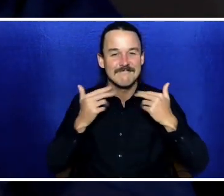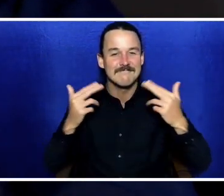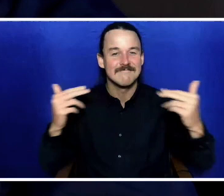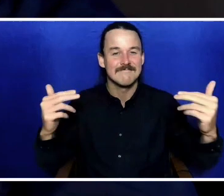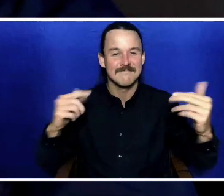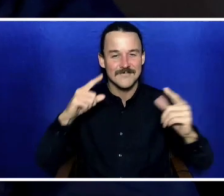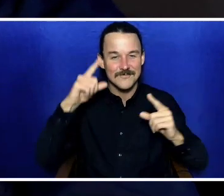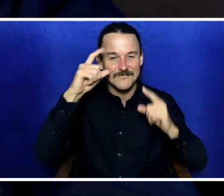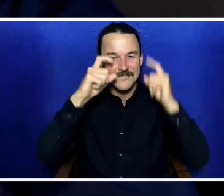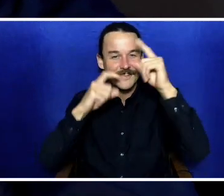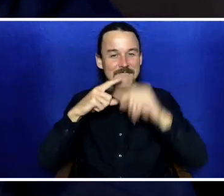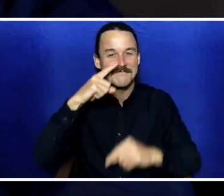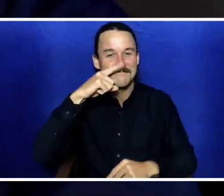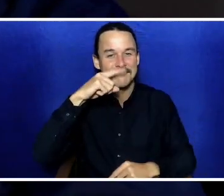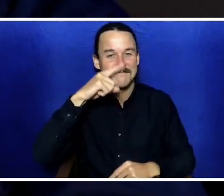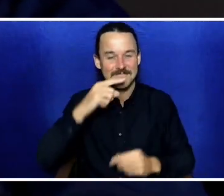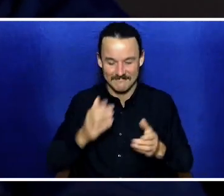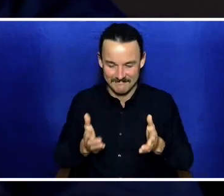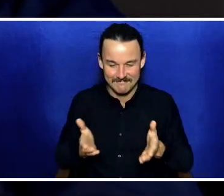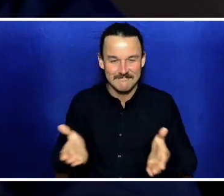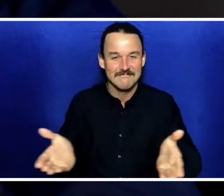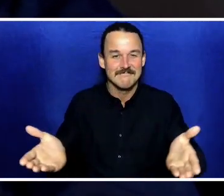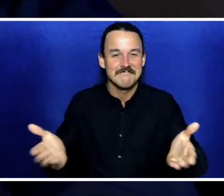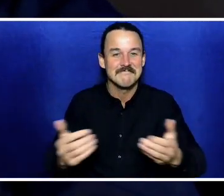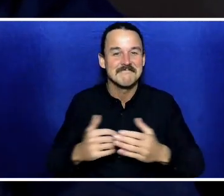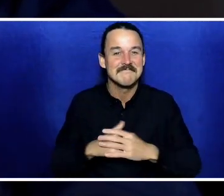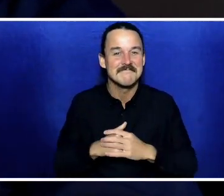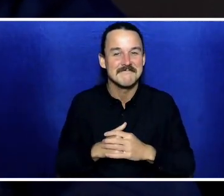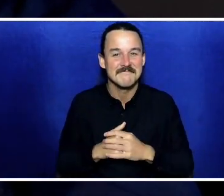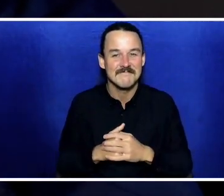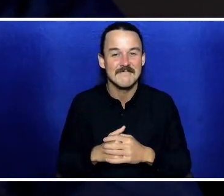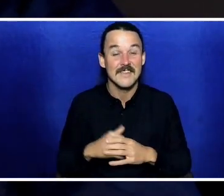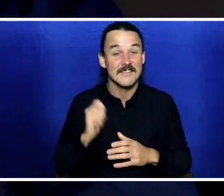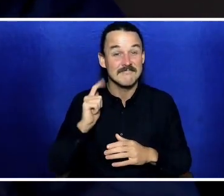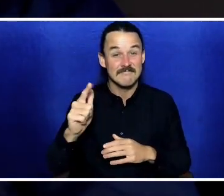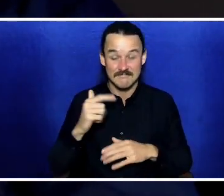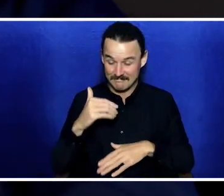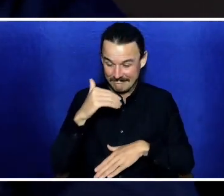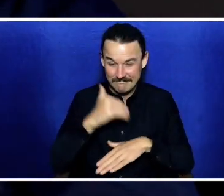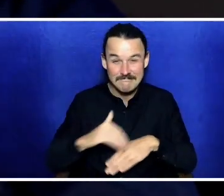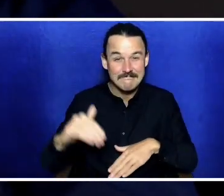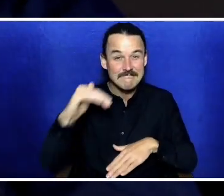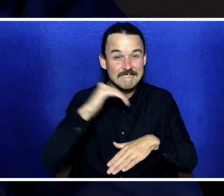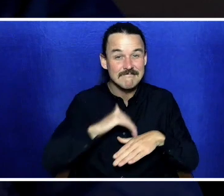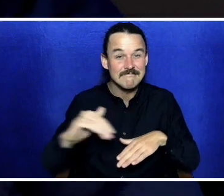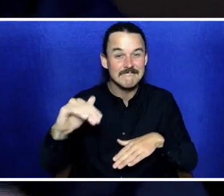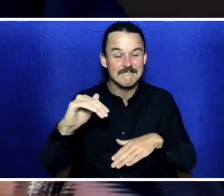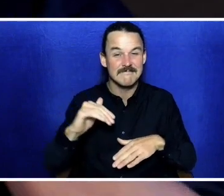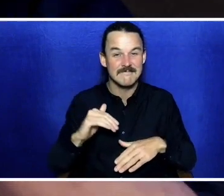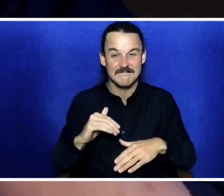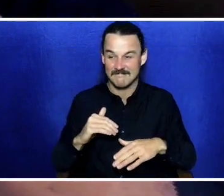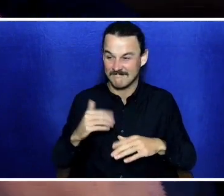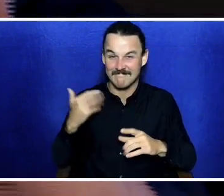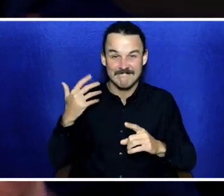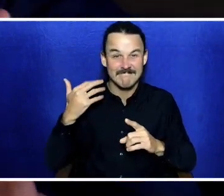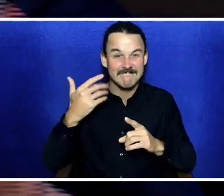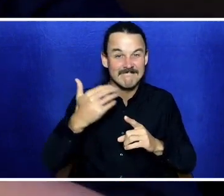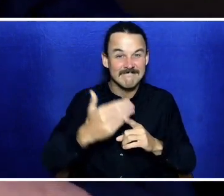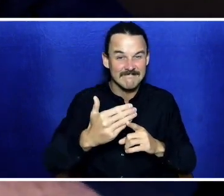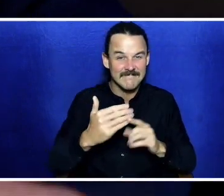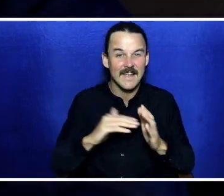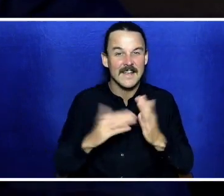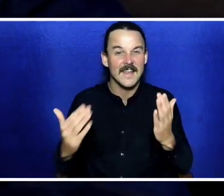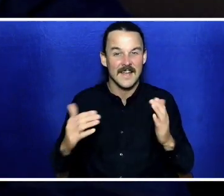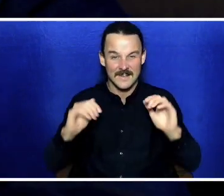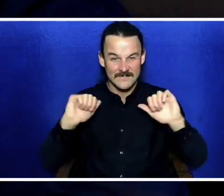difficulty, sustaining it so that when these troubled times are ended, it can once again reach its